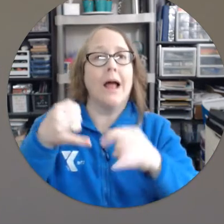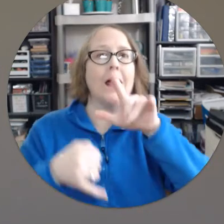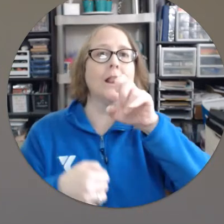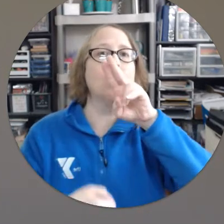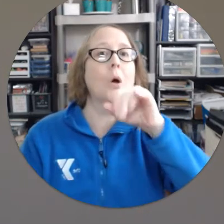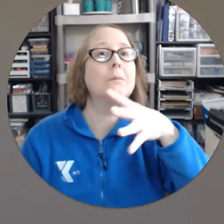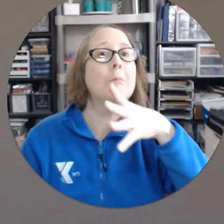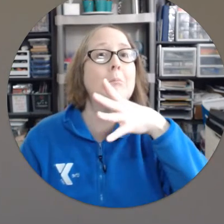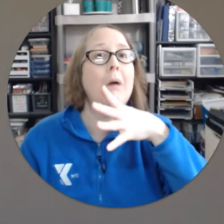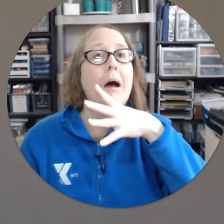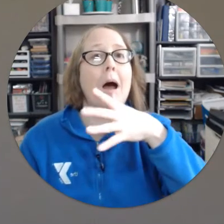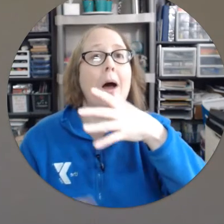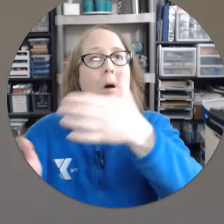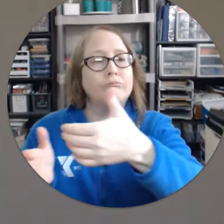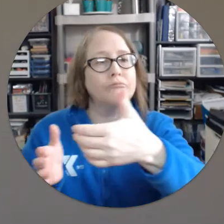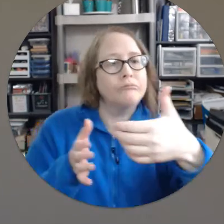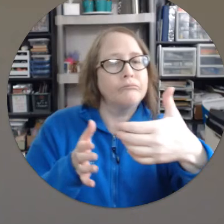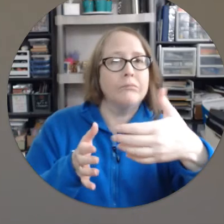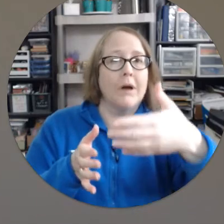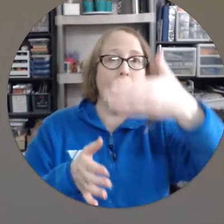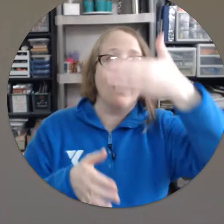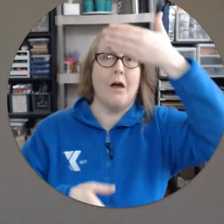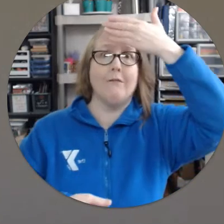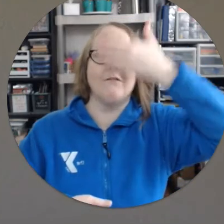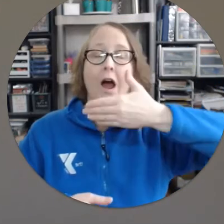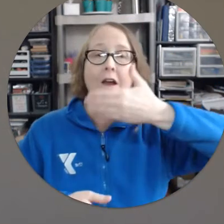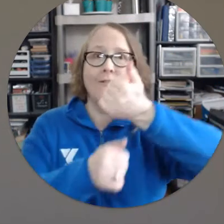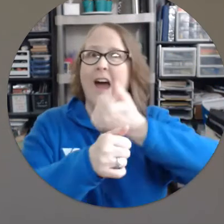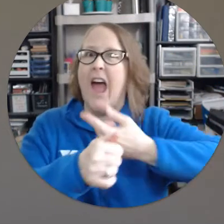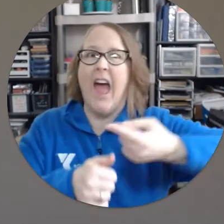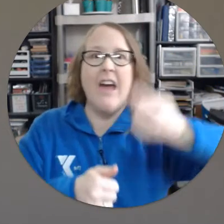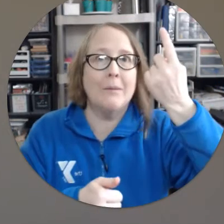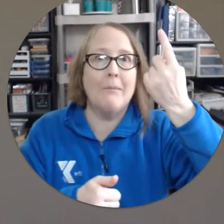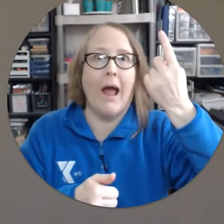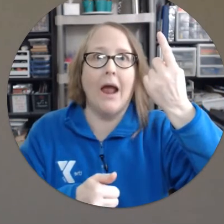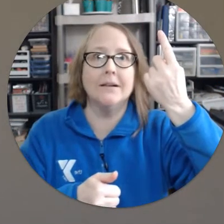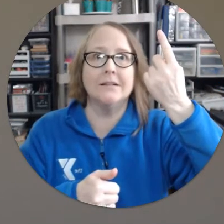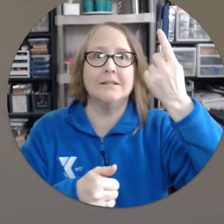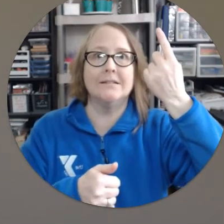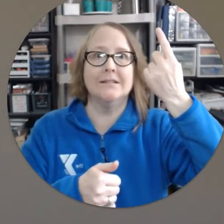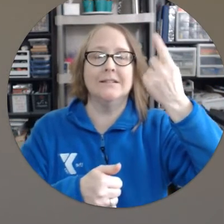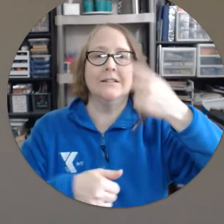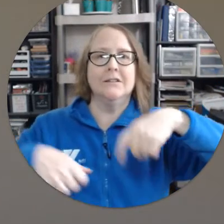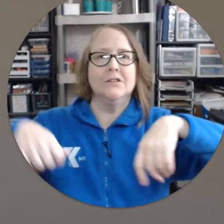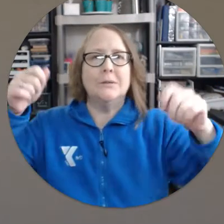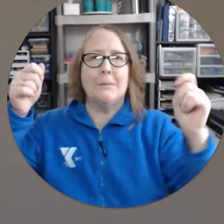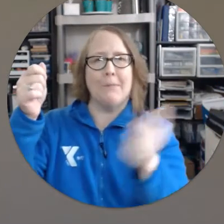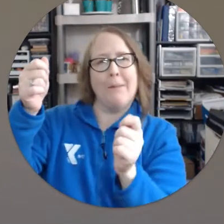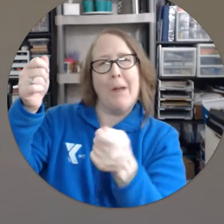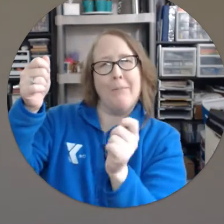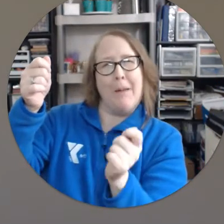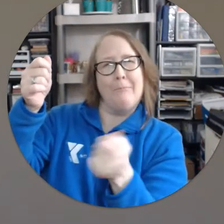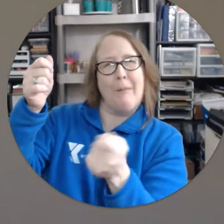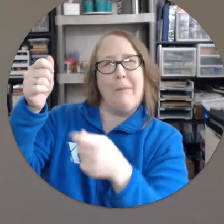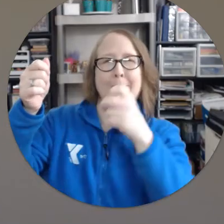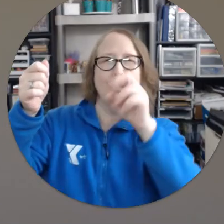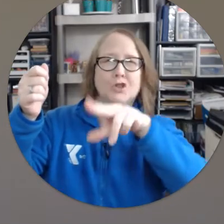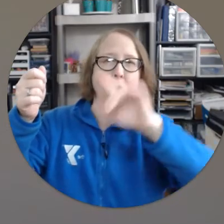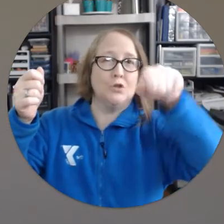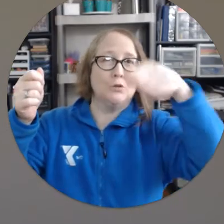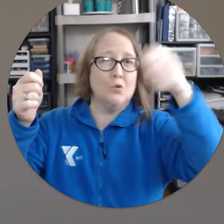to the right, up in the front of everybody. She banged on the pitcher with a